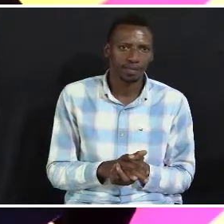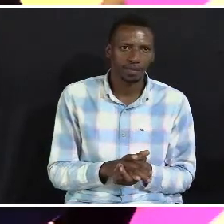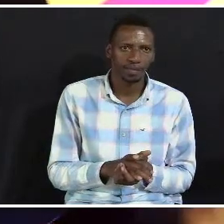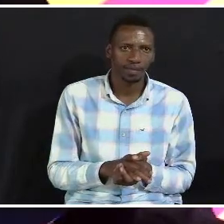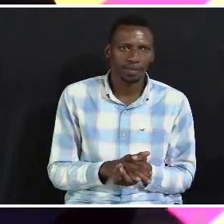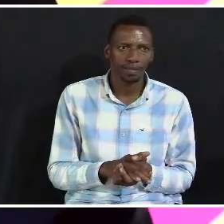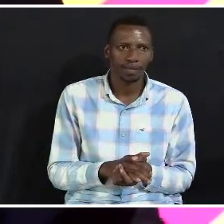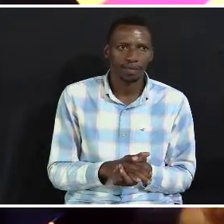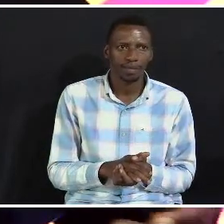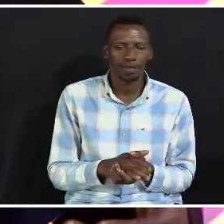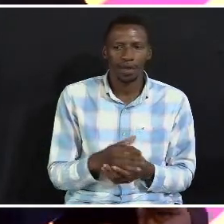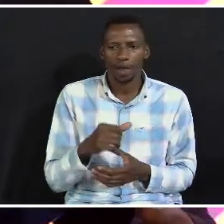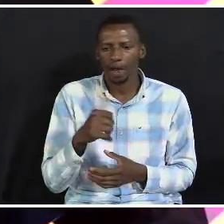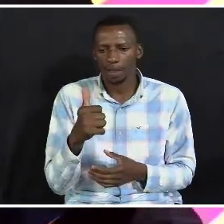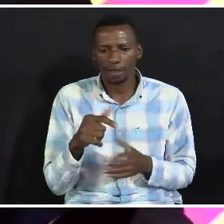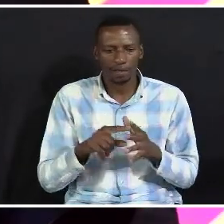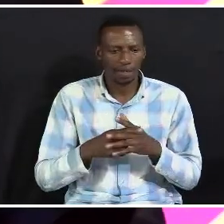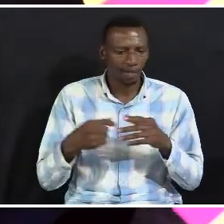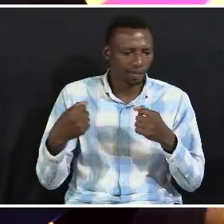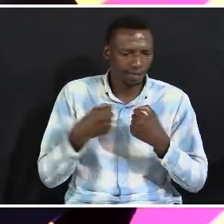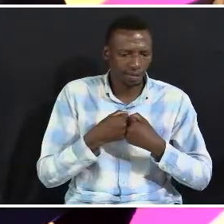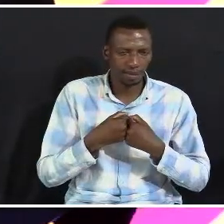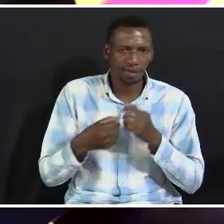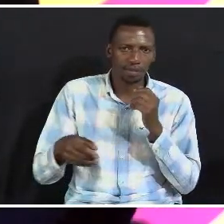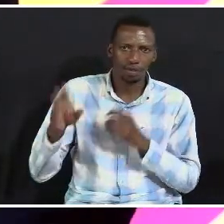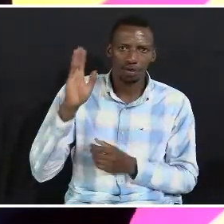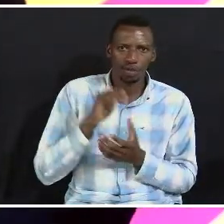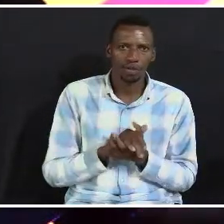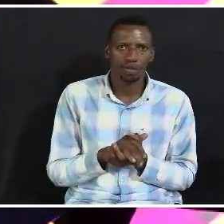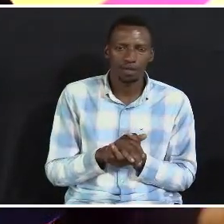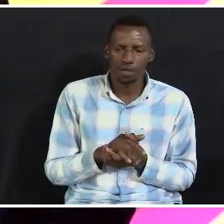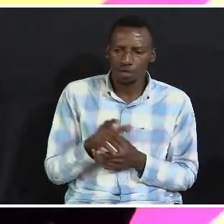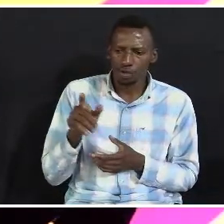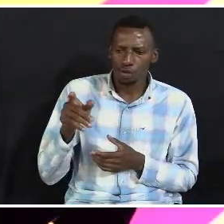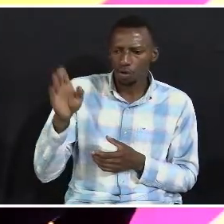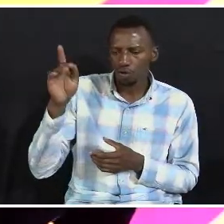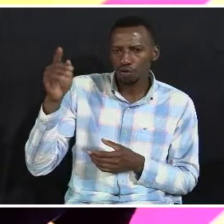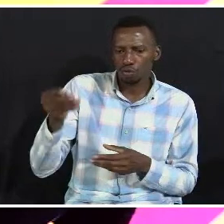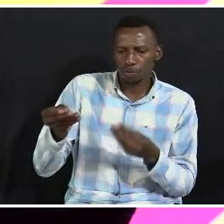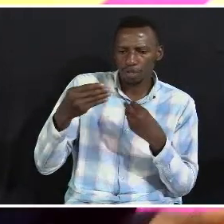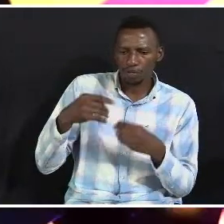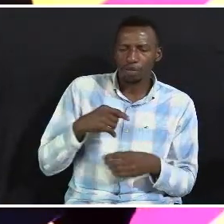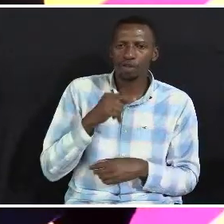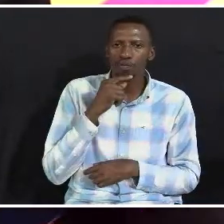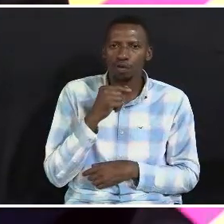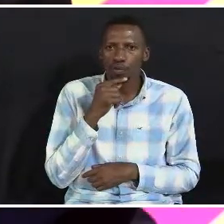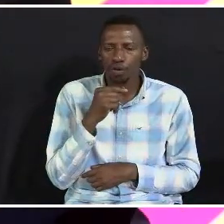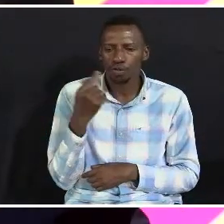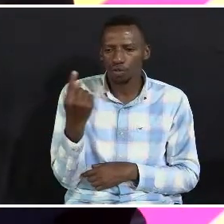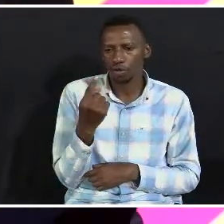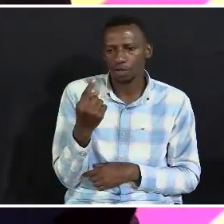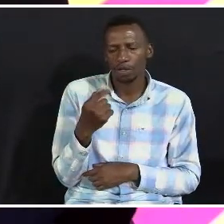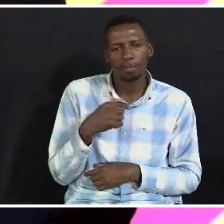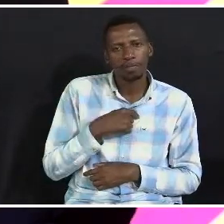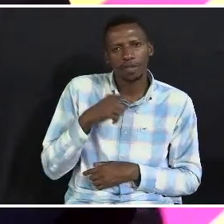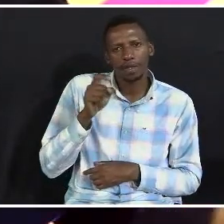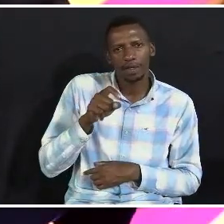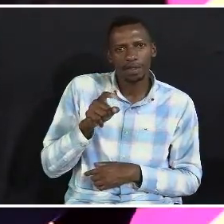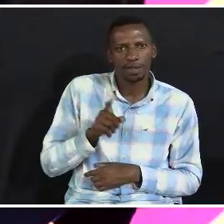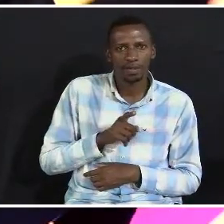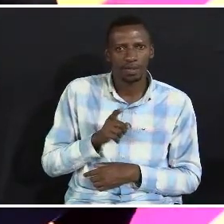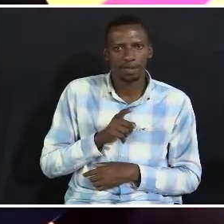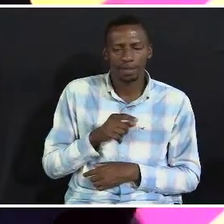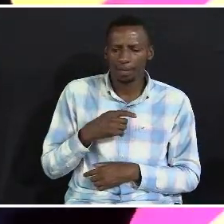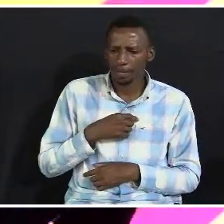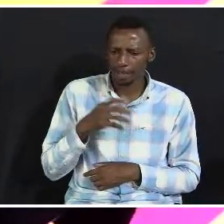Some begin challenging God. You have given boys, God. I need a girl. I have